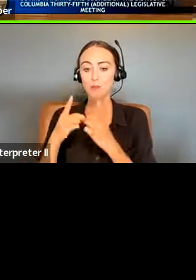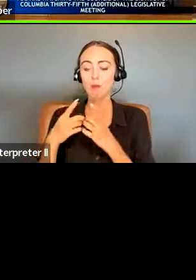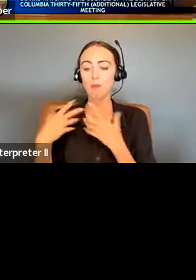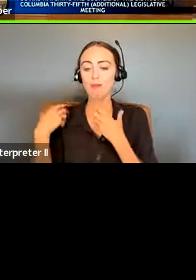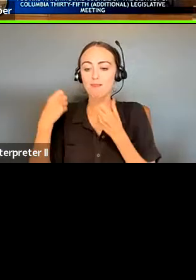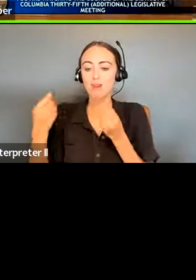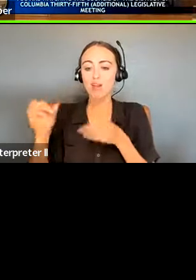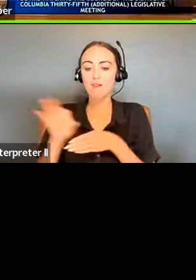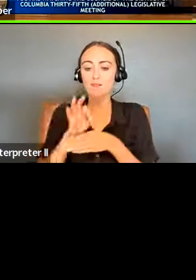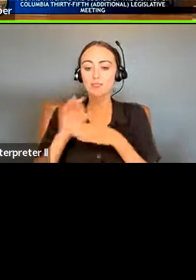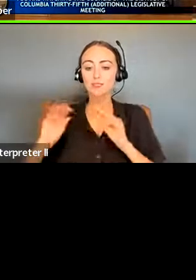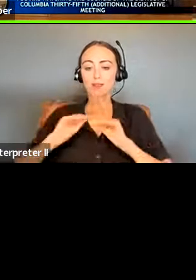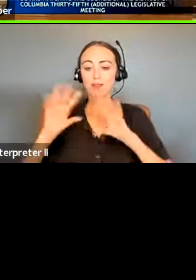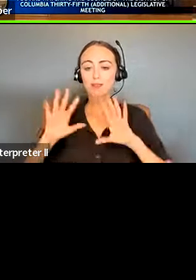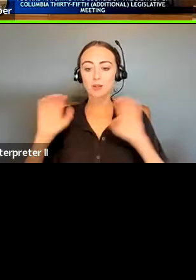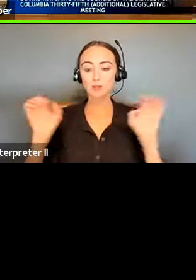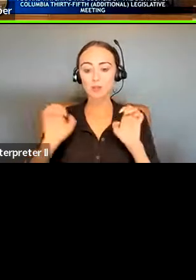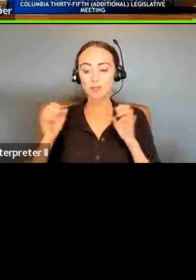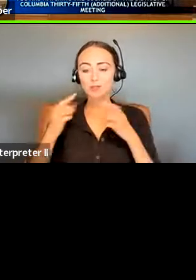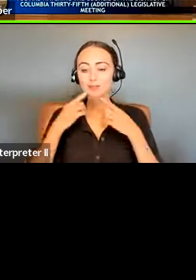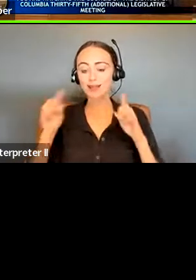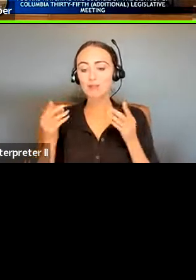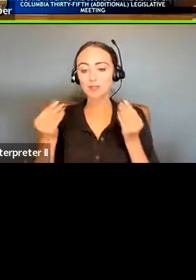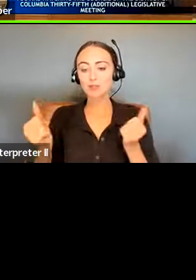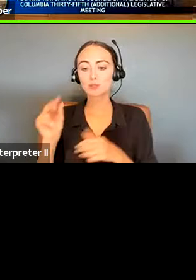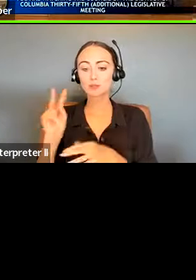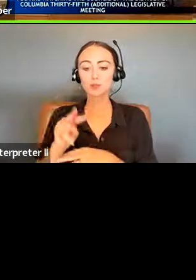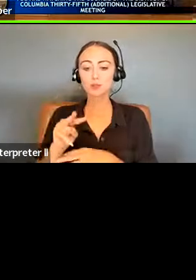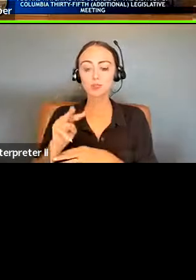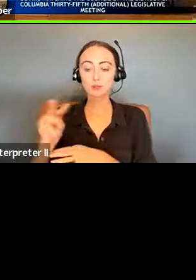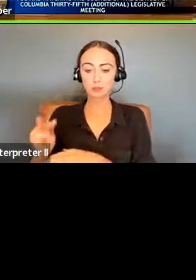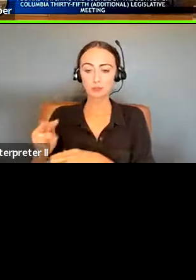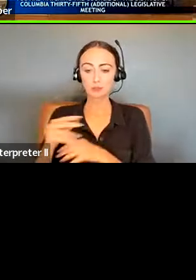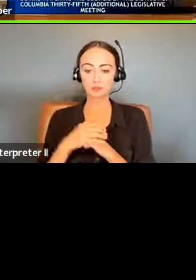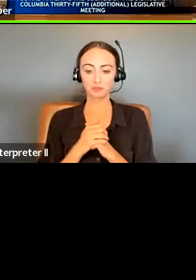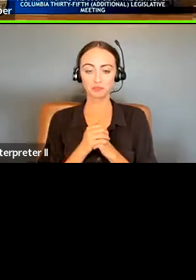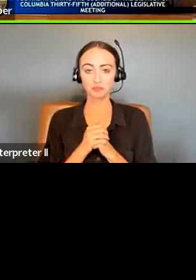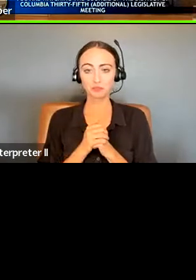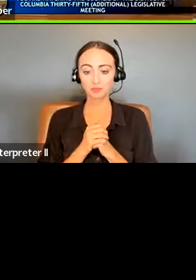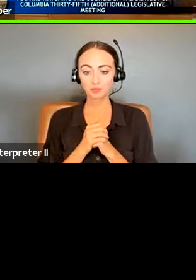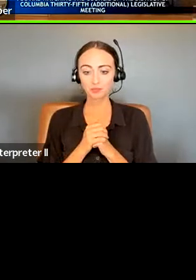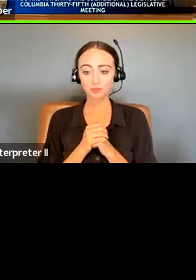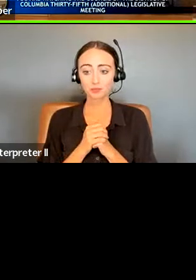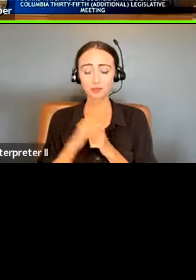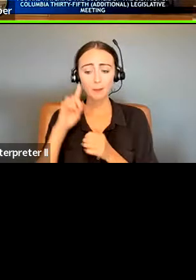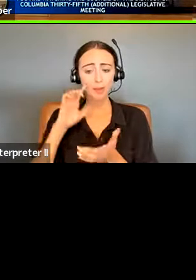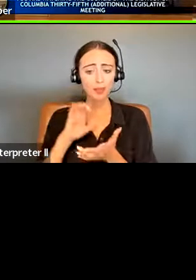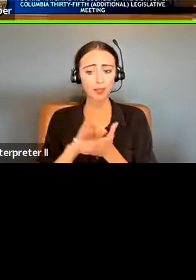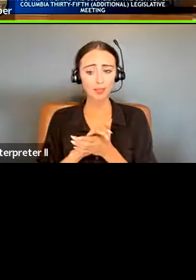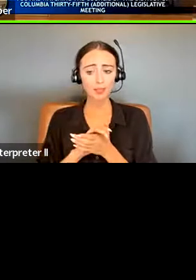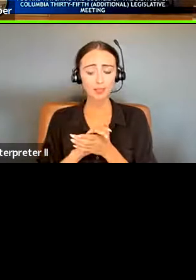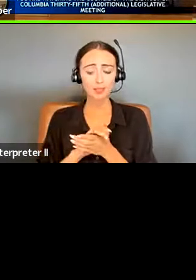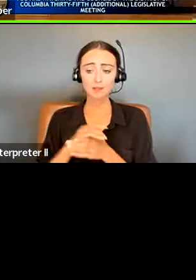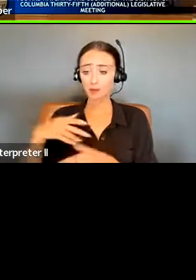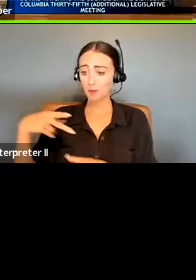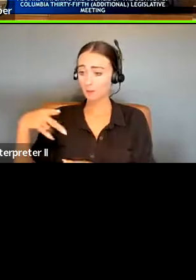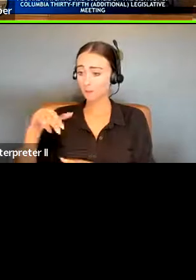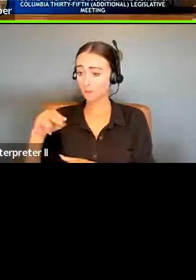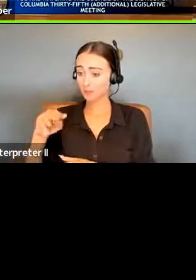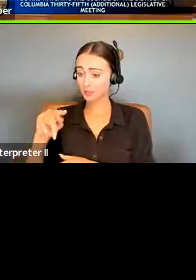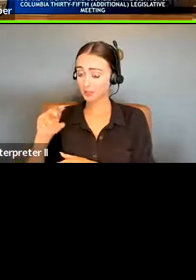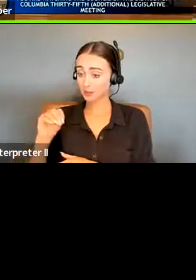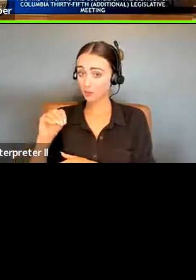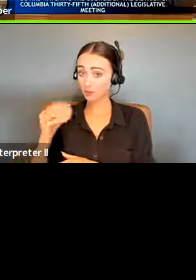Functions Clarification Emergency Declaration Resolution of 2022. I believe I'm calling on Councilmember